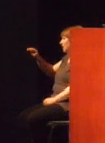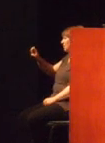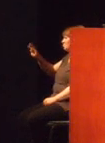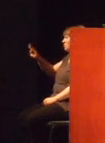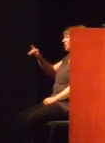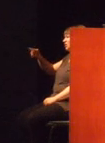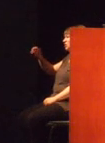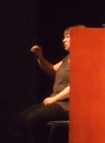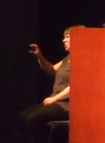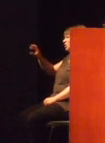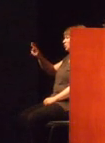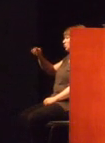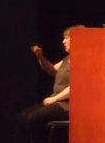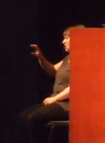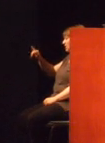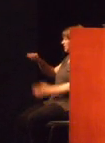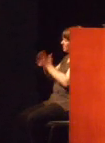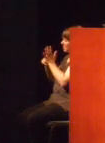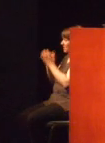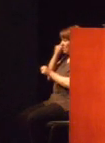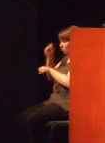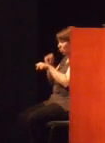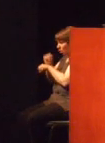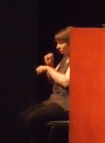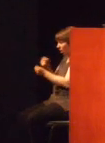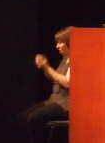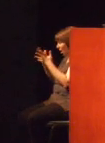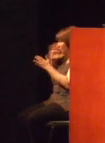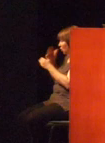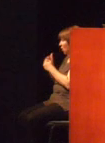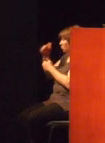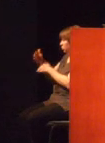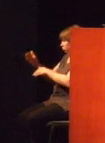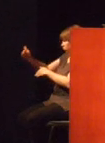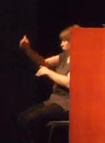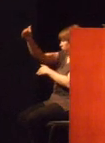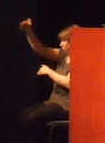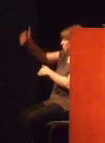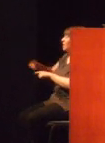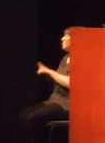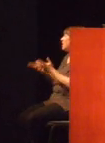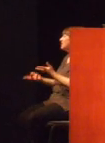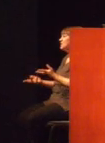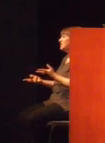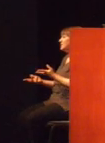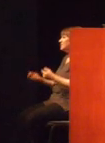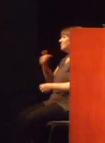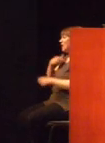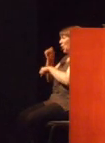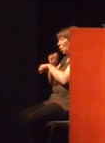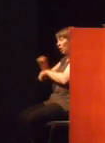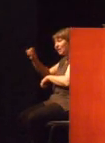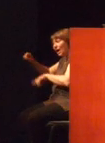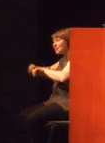live in a meritocracy. If you work hard, you get ahead. And now I'm realizing I did work hard, but I also partly got ahead because there were laws